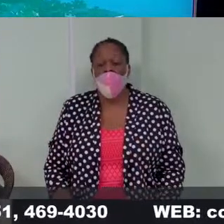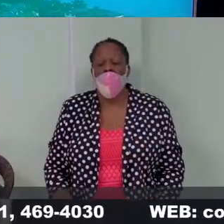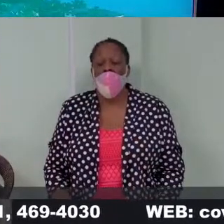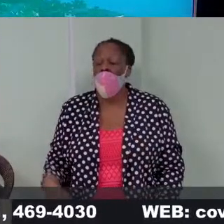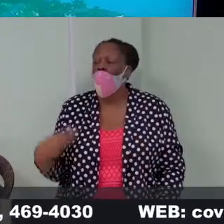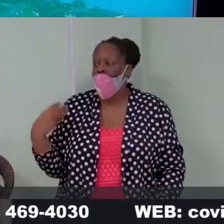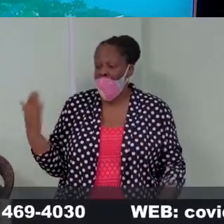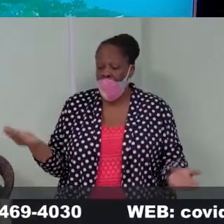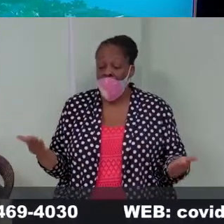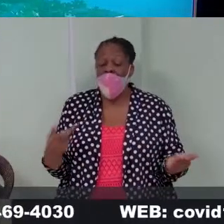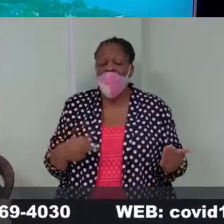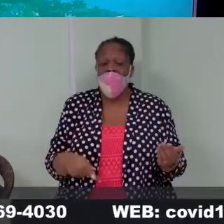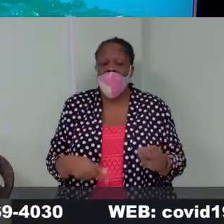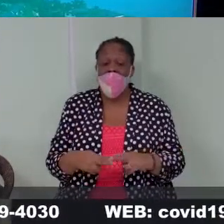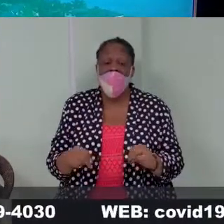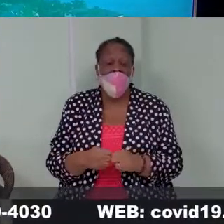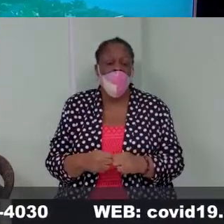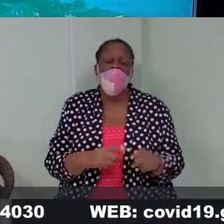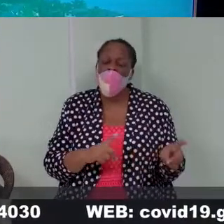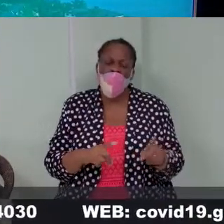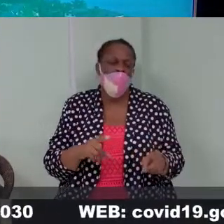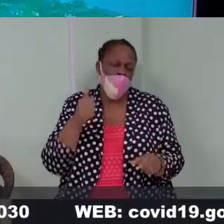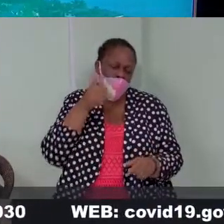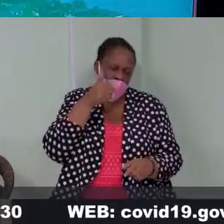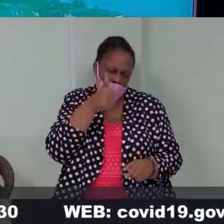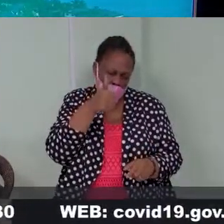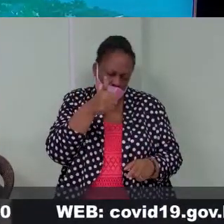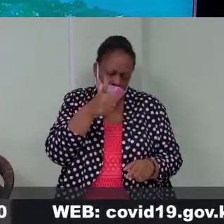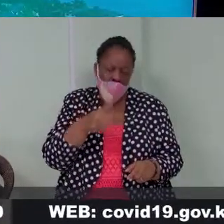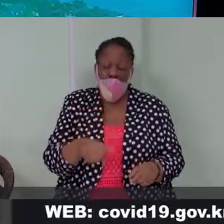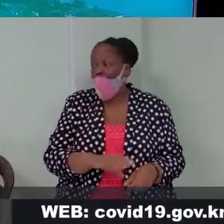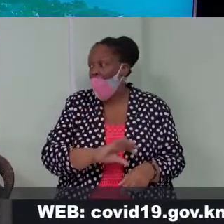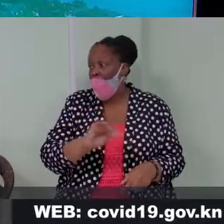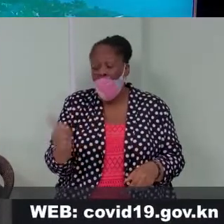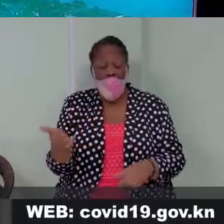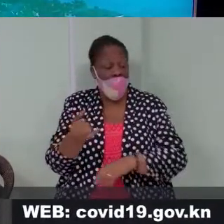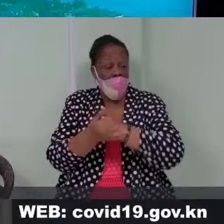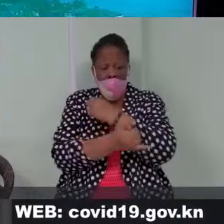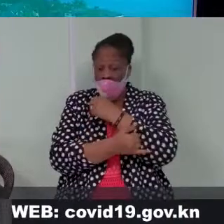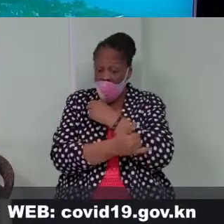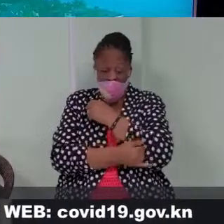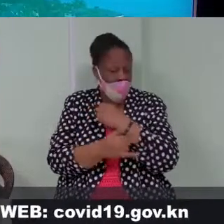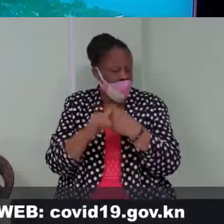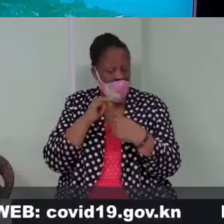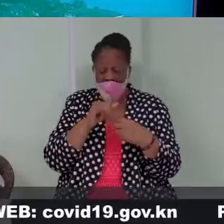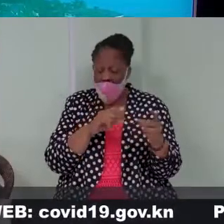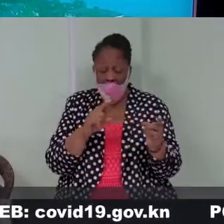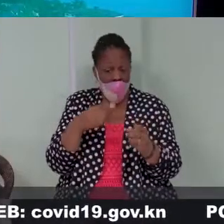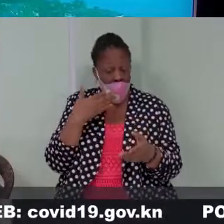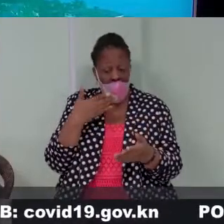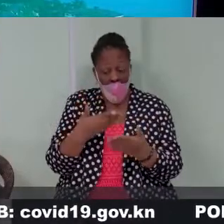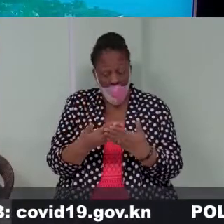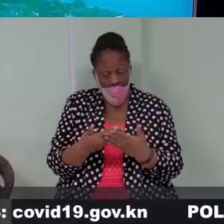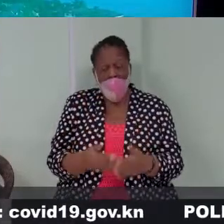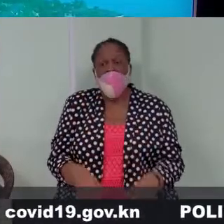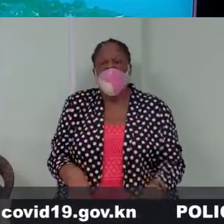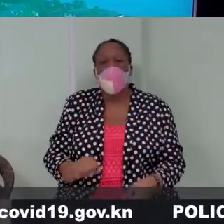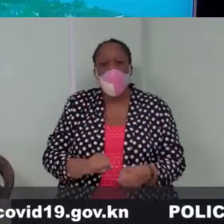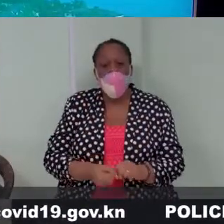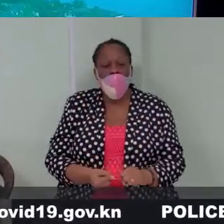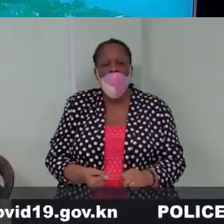and hundreds of countries. And so I think that the all-of-society